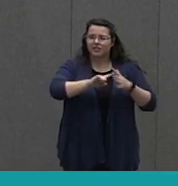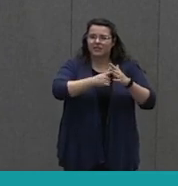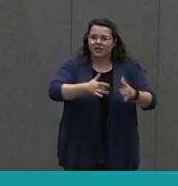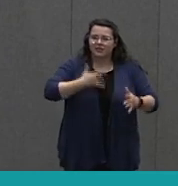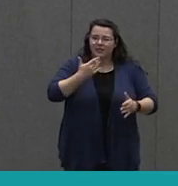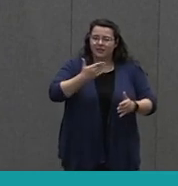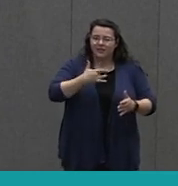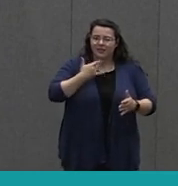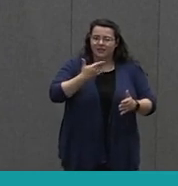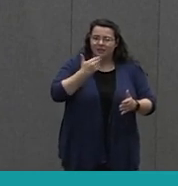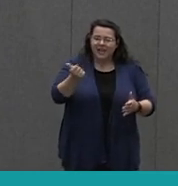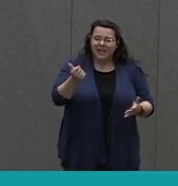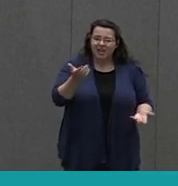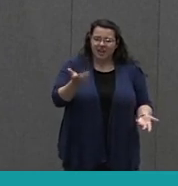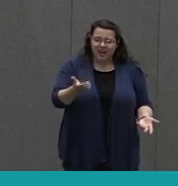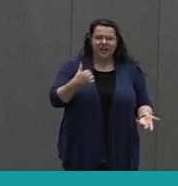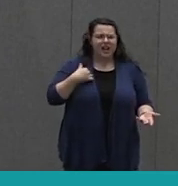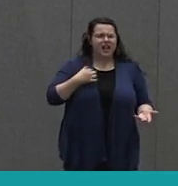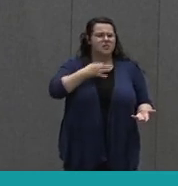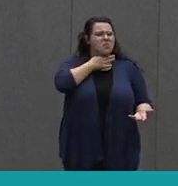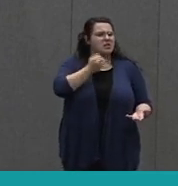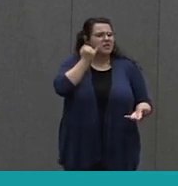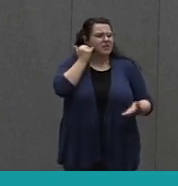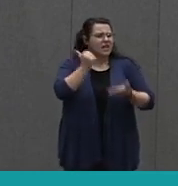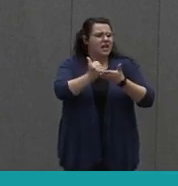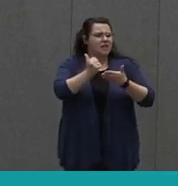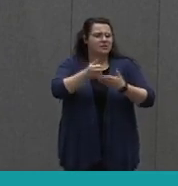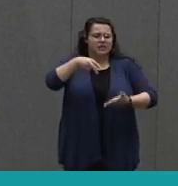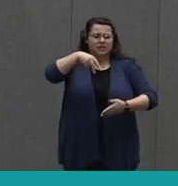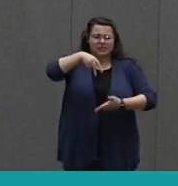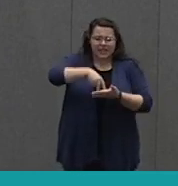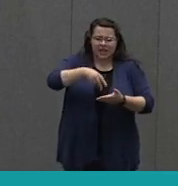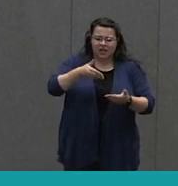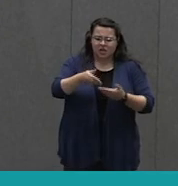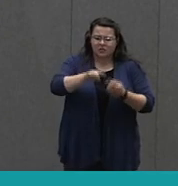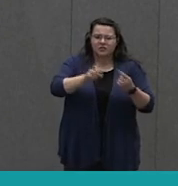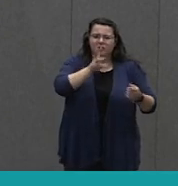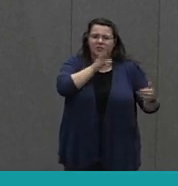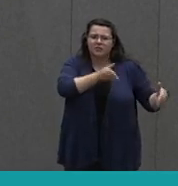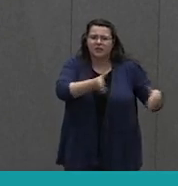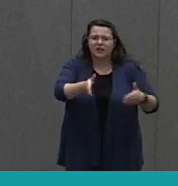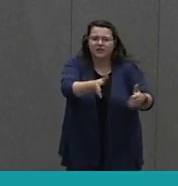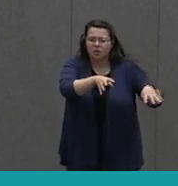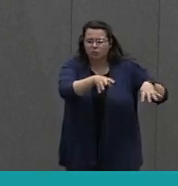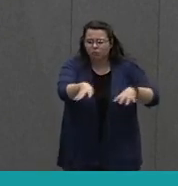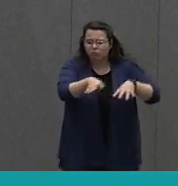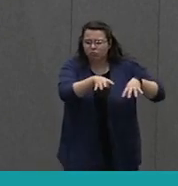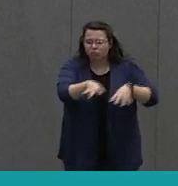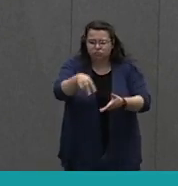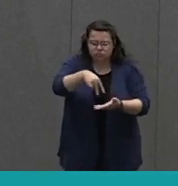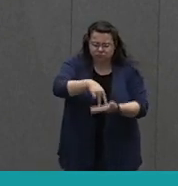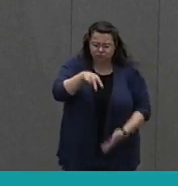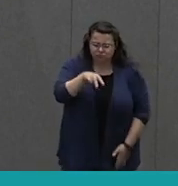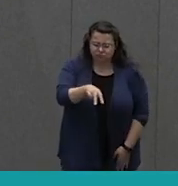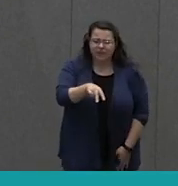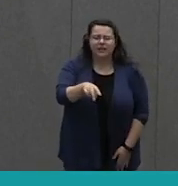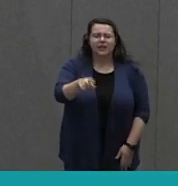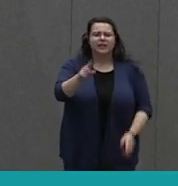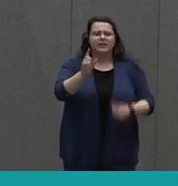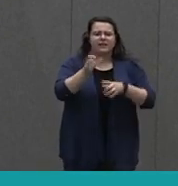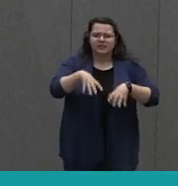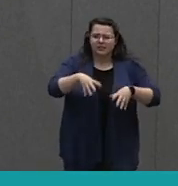Goose suggested. Smudge smiled a little. Okay, she said. Hey, I